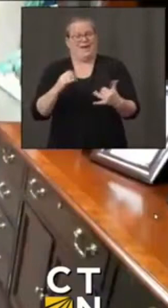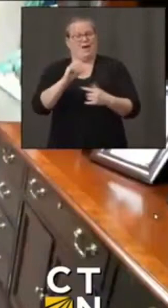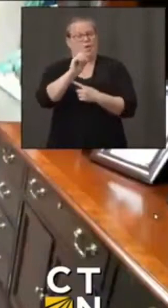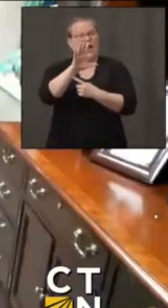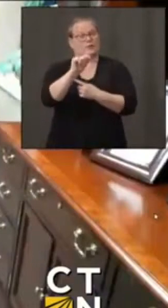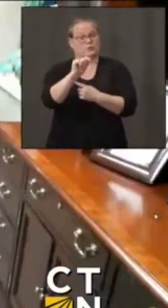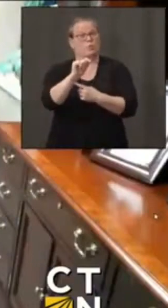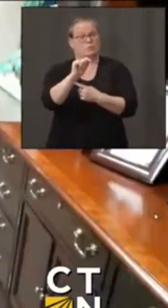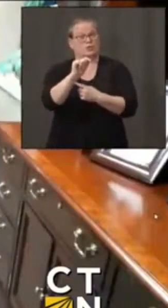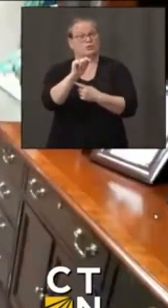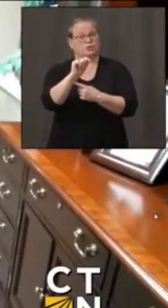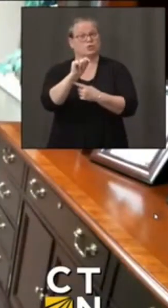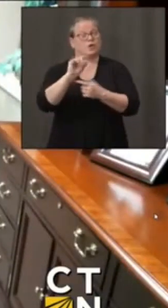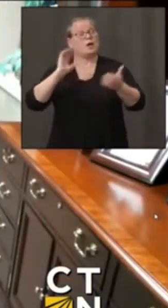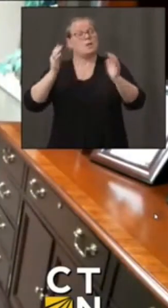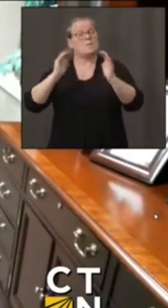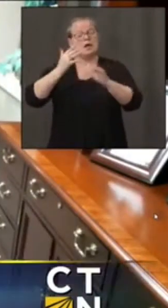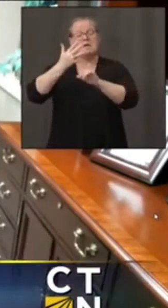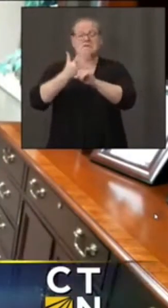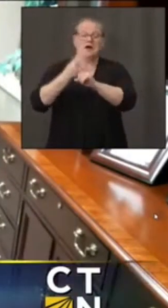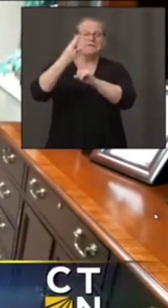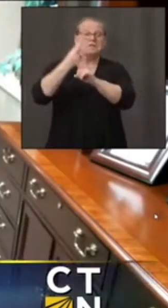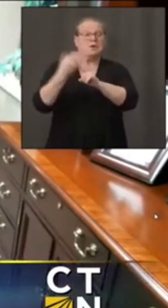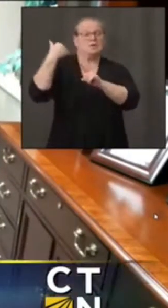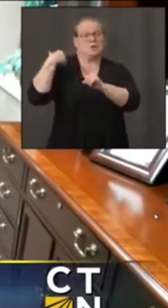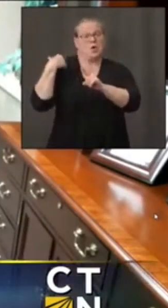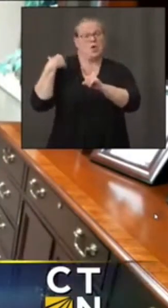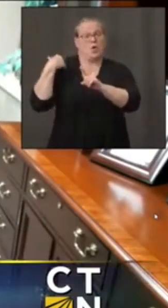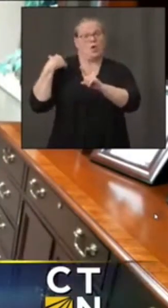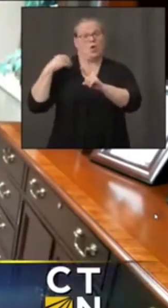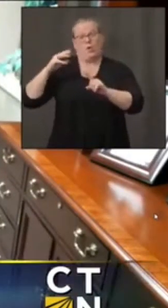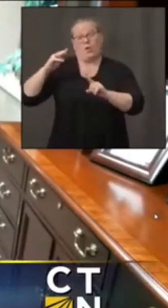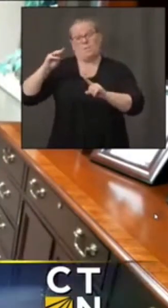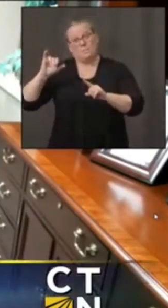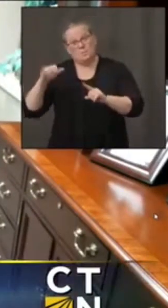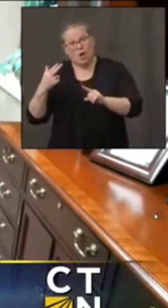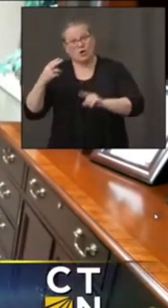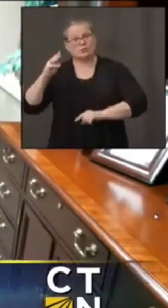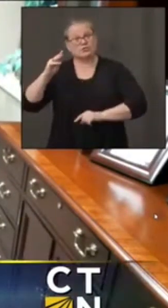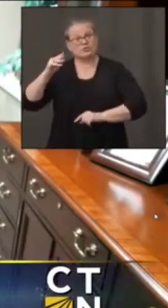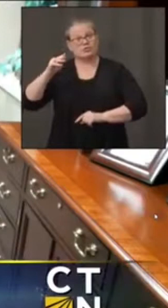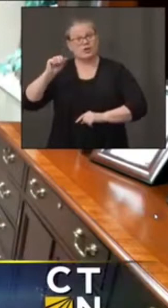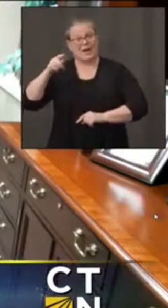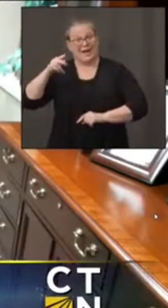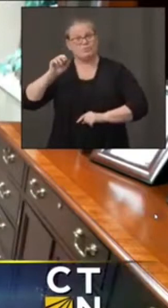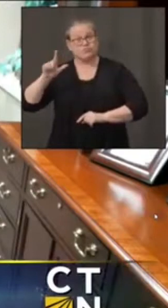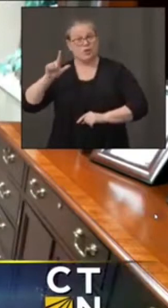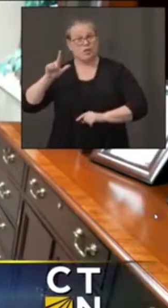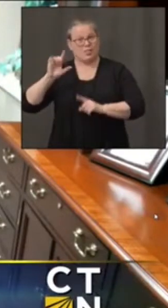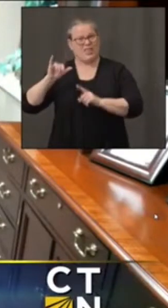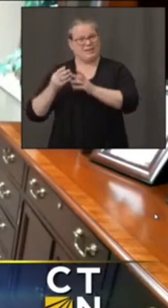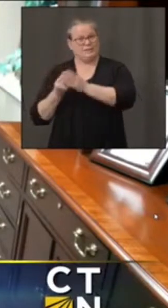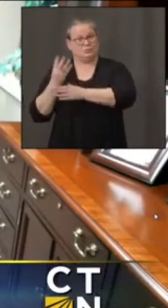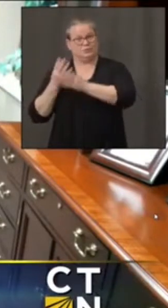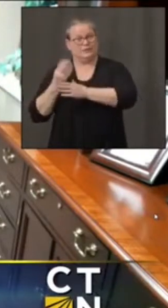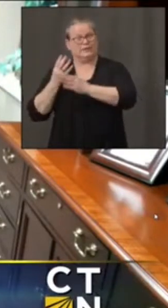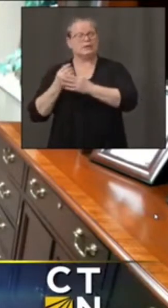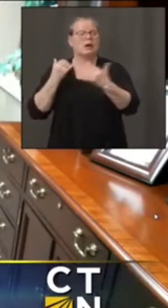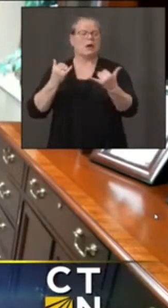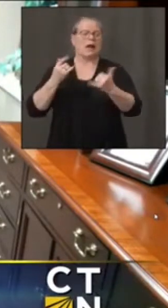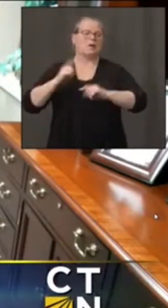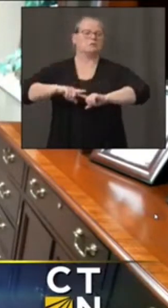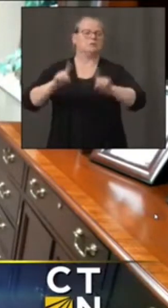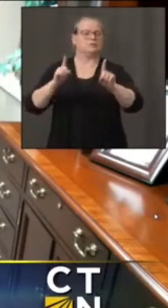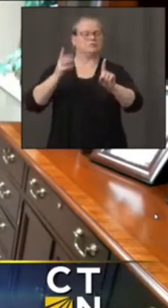was 5 or 6 months ago when we faced an outbreak in the spring. A couple of